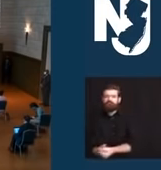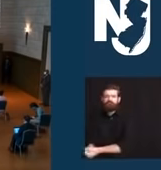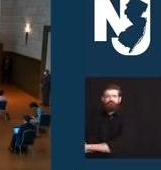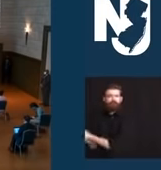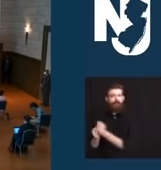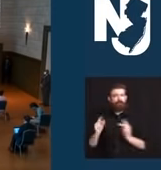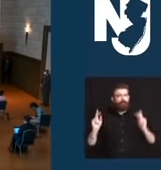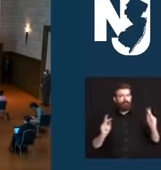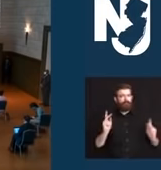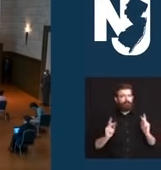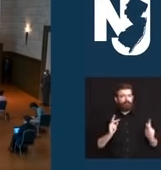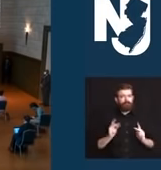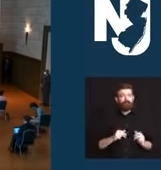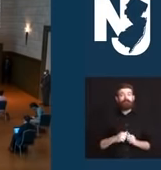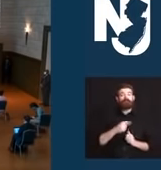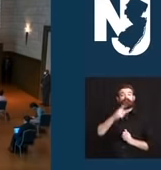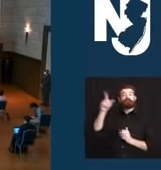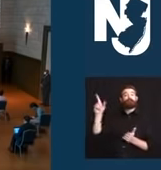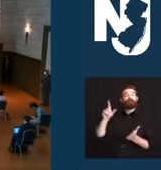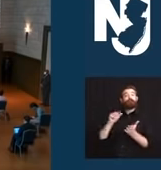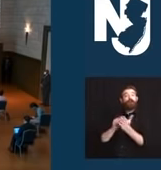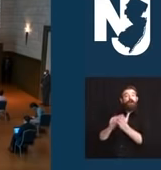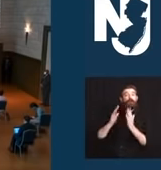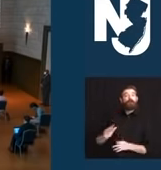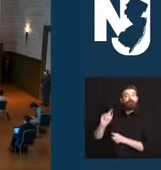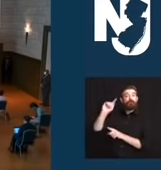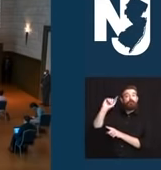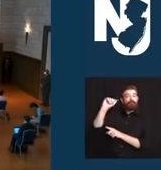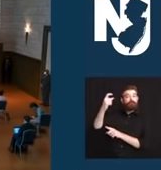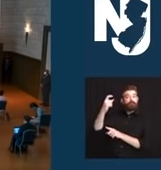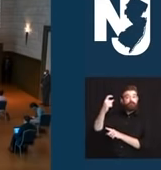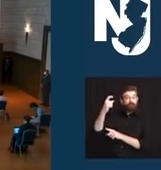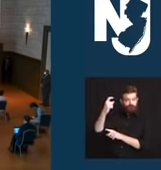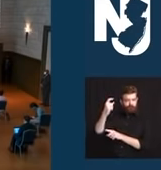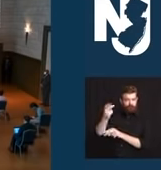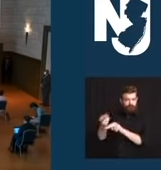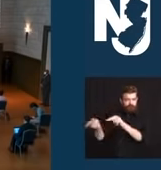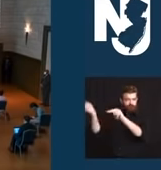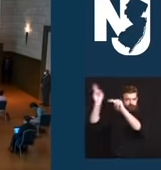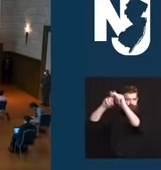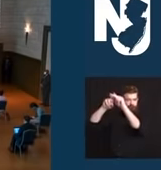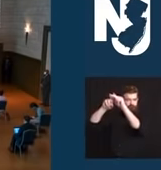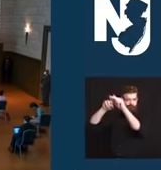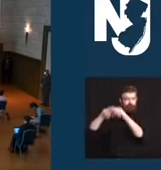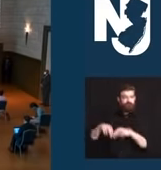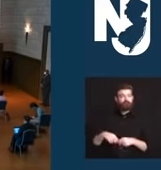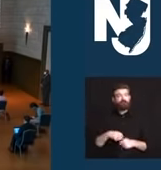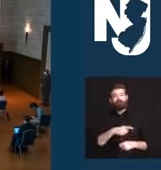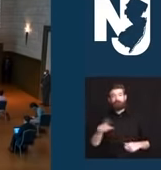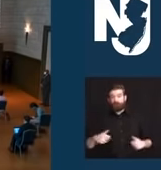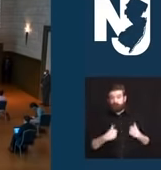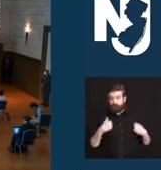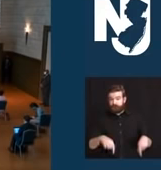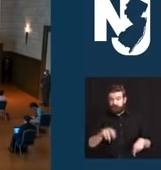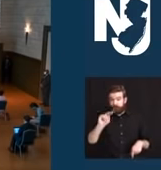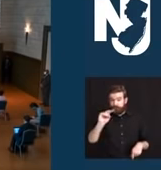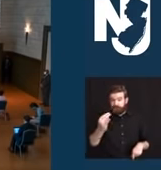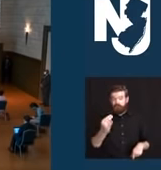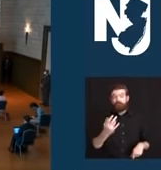to $500 to nearly 800,000 New Jersey middle class and working families.